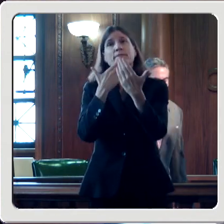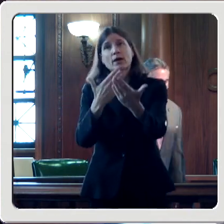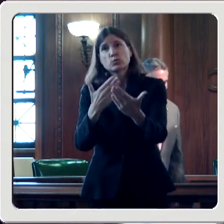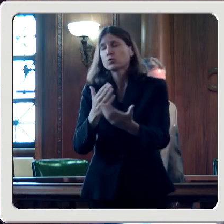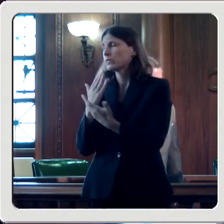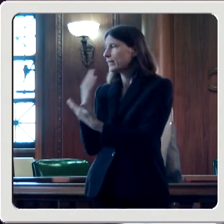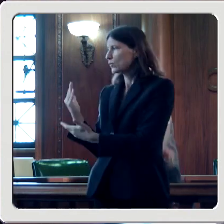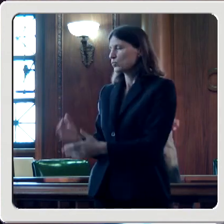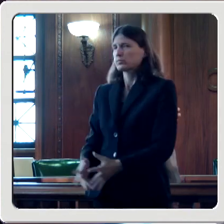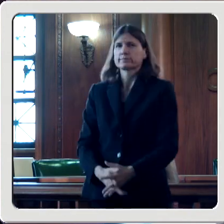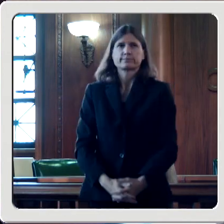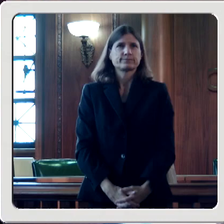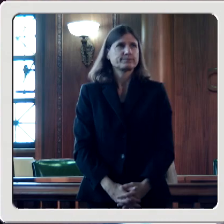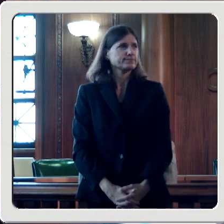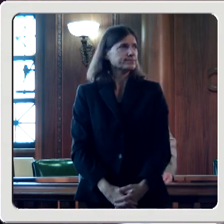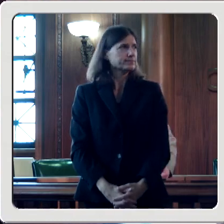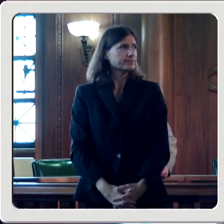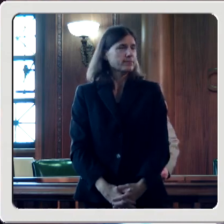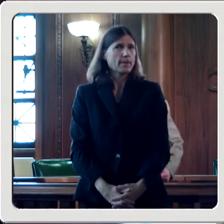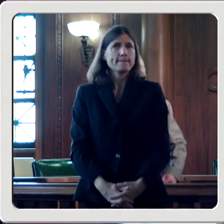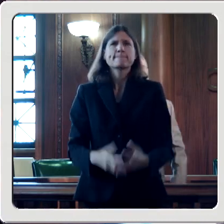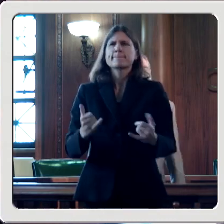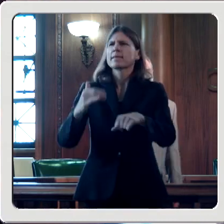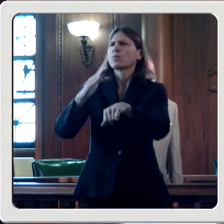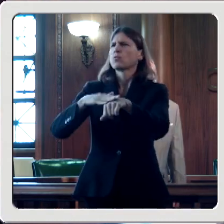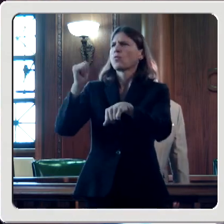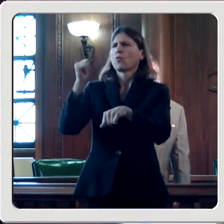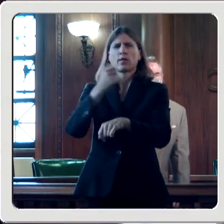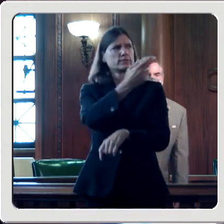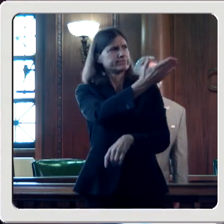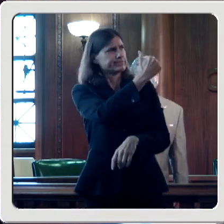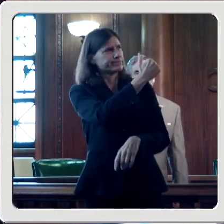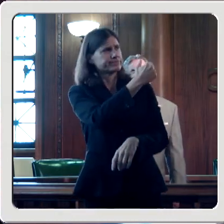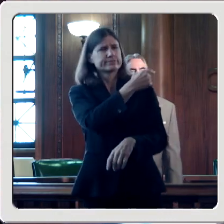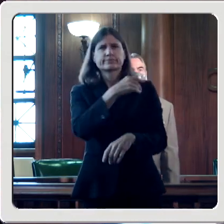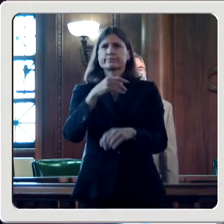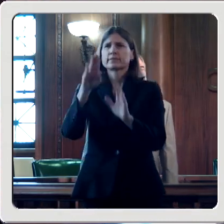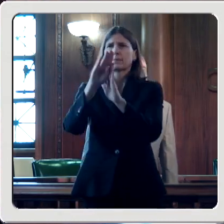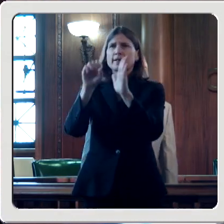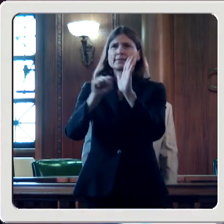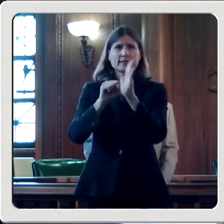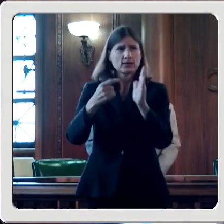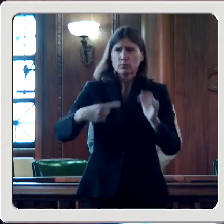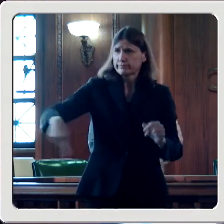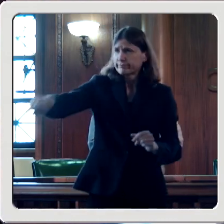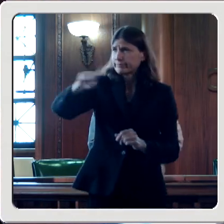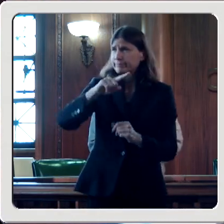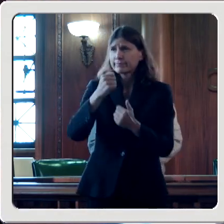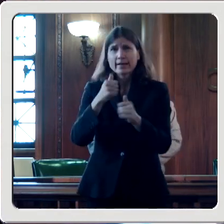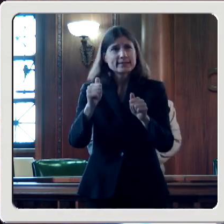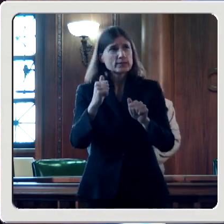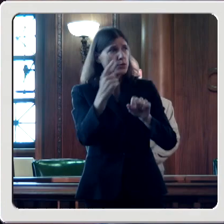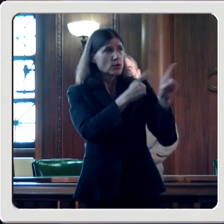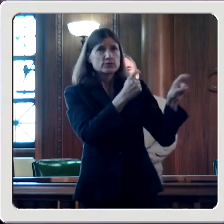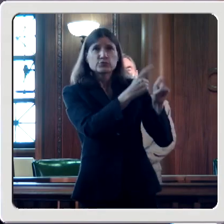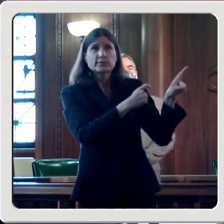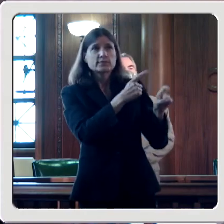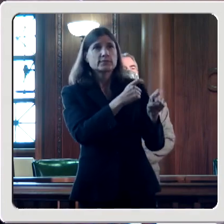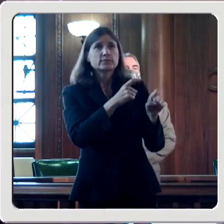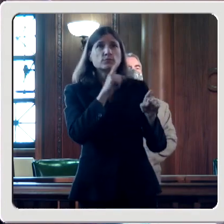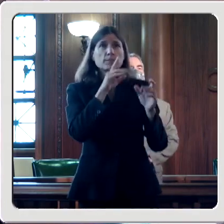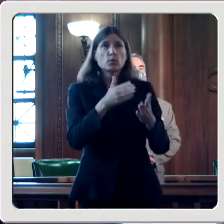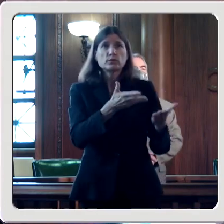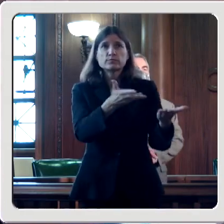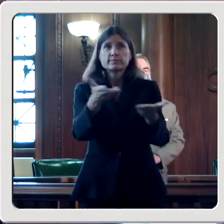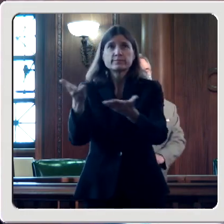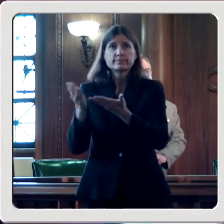have Dr. Kerouac and Dr. Roos come up for any questions that the media might have. And again, very thankful to all the media outlets that are